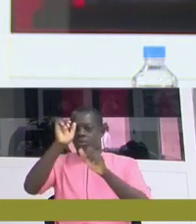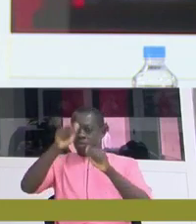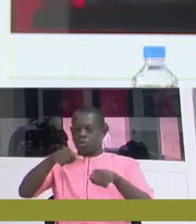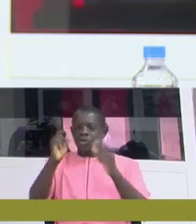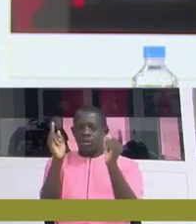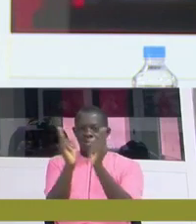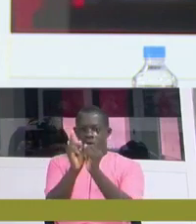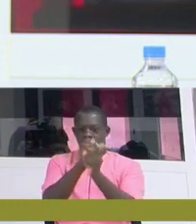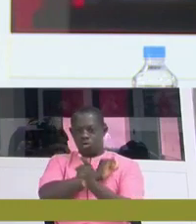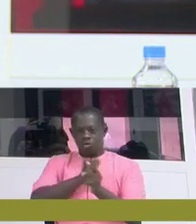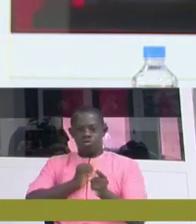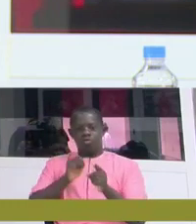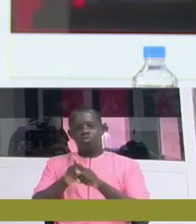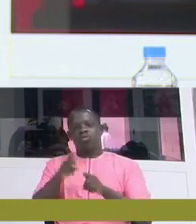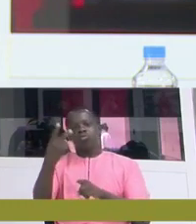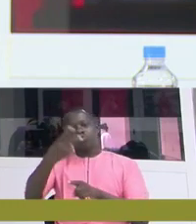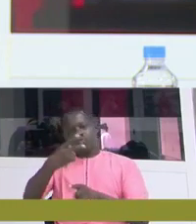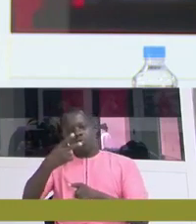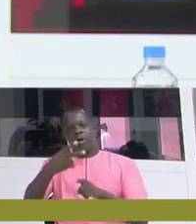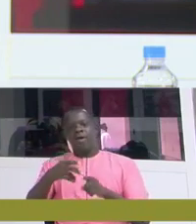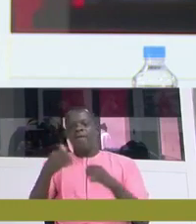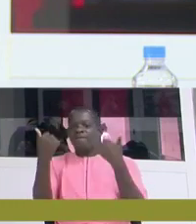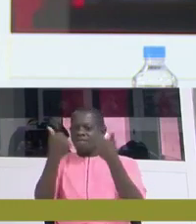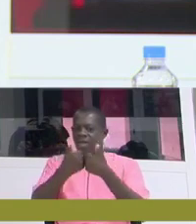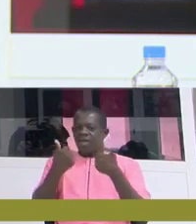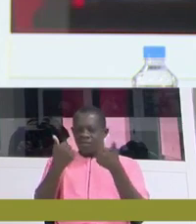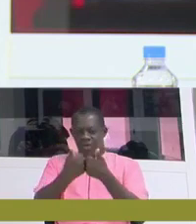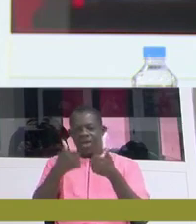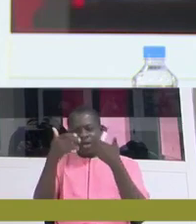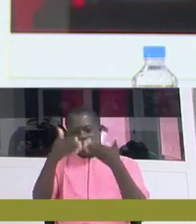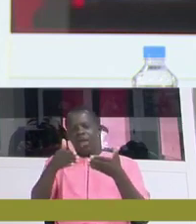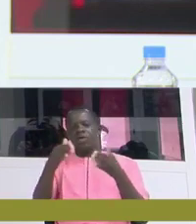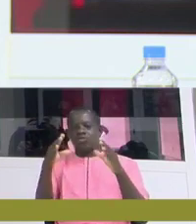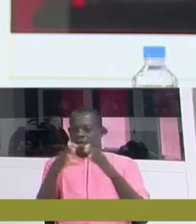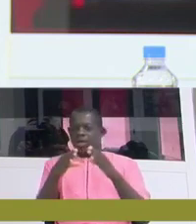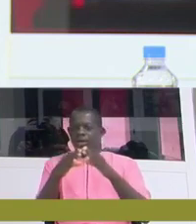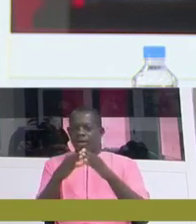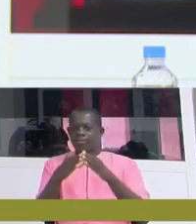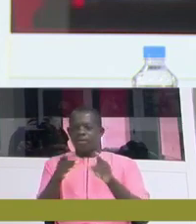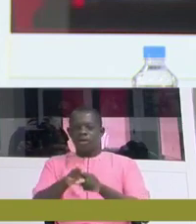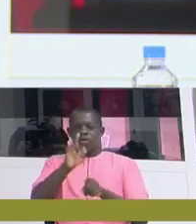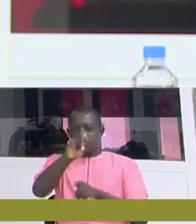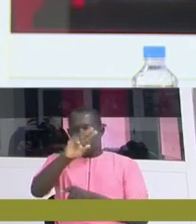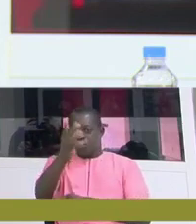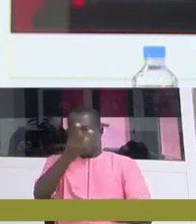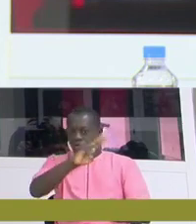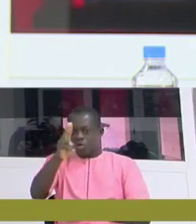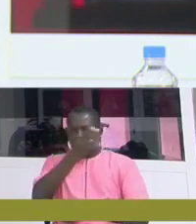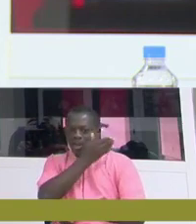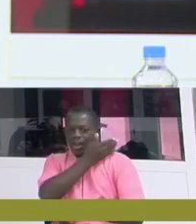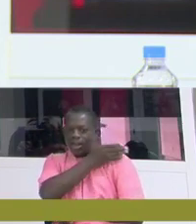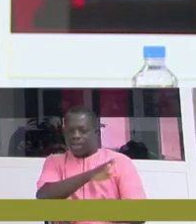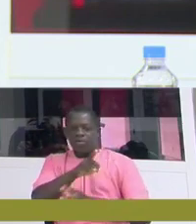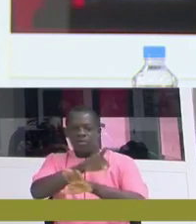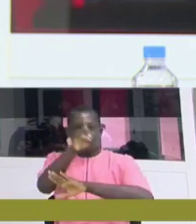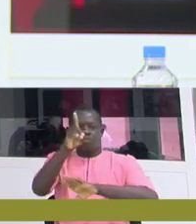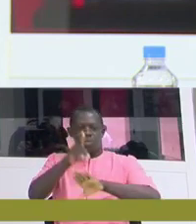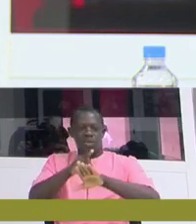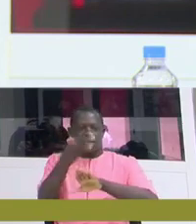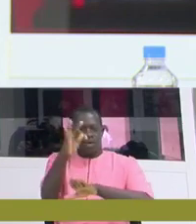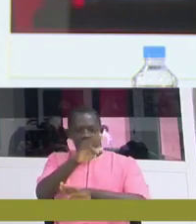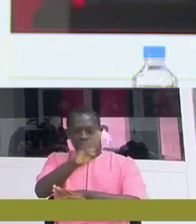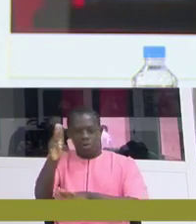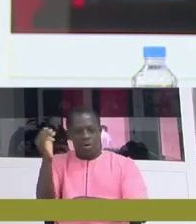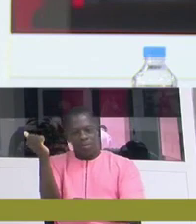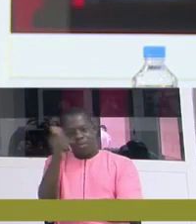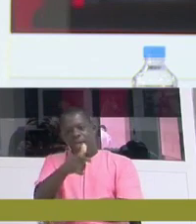will come after we have beaten each other here to because court. Ita bole jang. Because he will not leave this spot. Iman nakodojo. Without paying